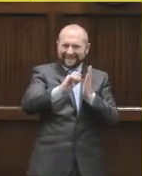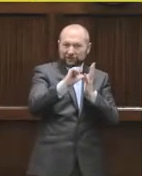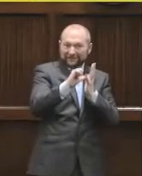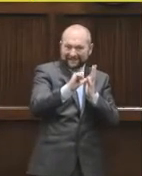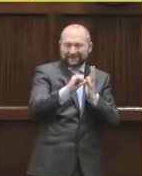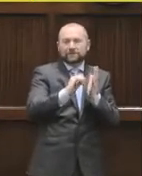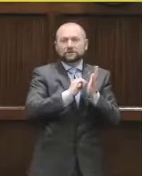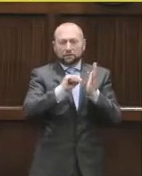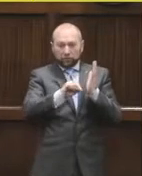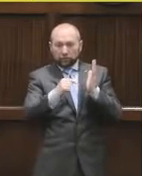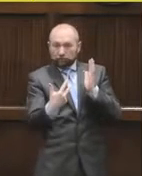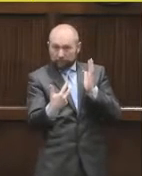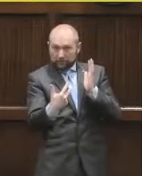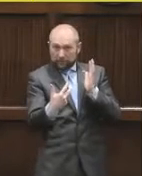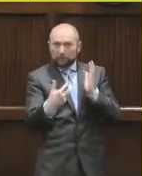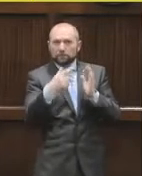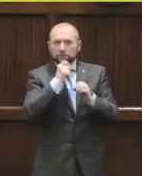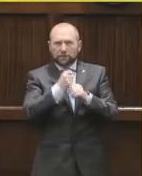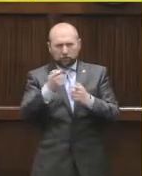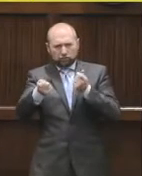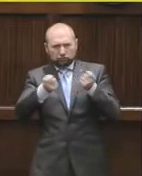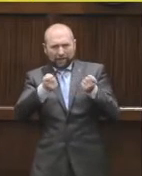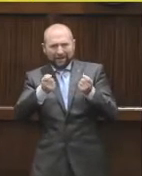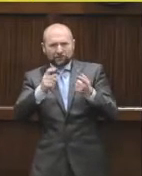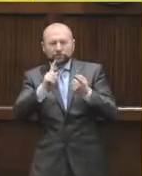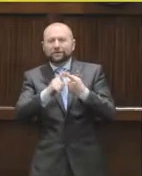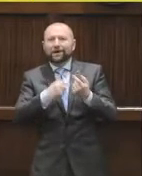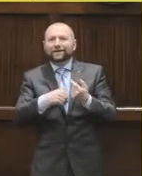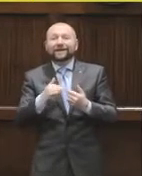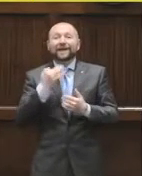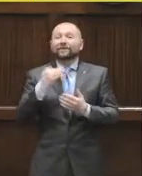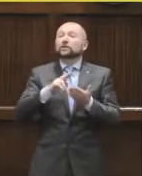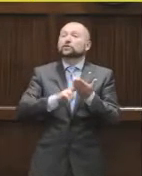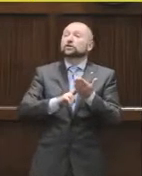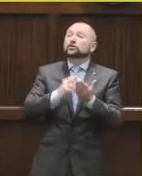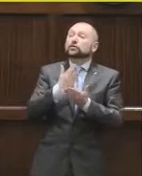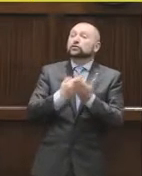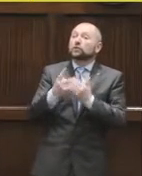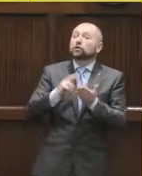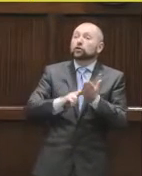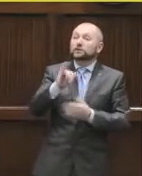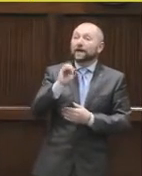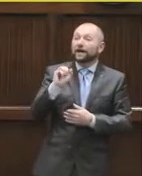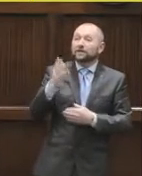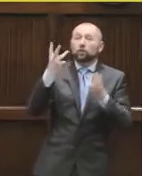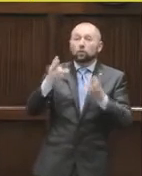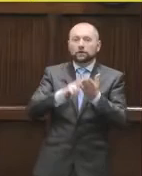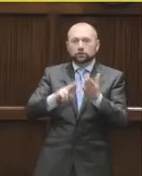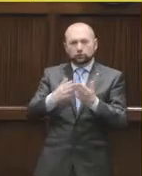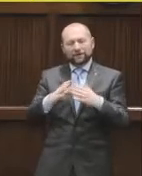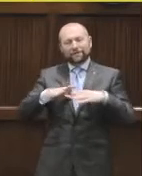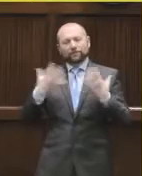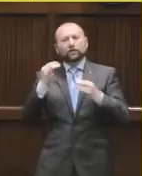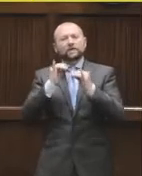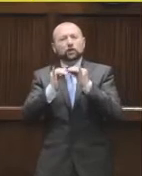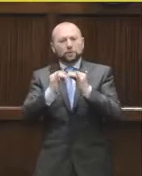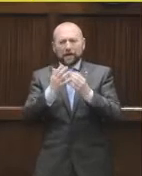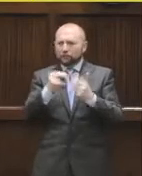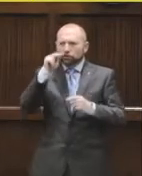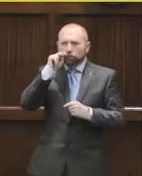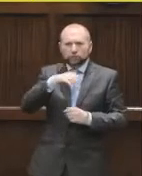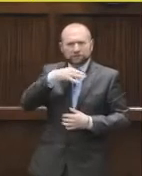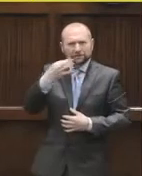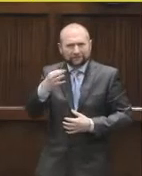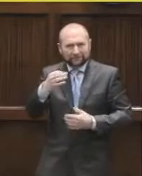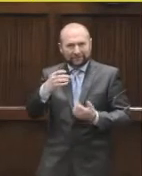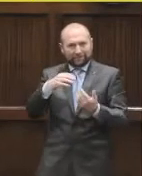3, regulations in relation to the notice to be given by a user of Irish Sign Language seeking to avail of free interpretation services and